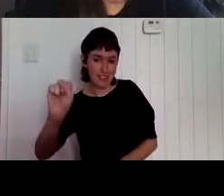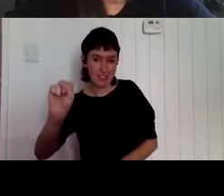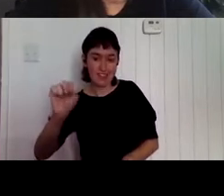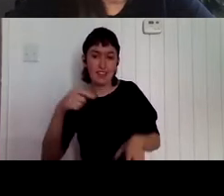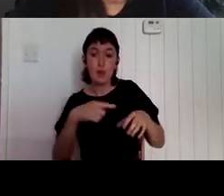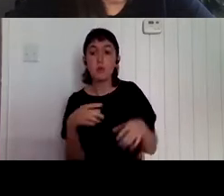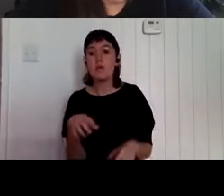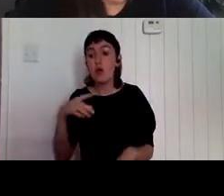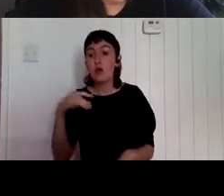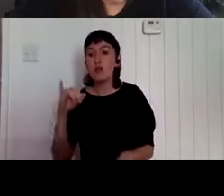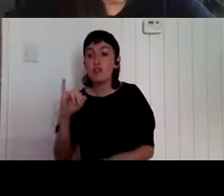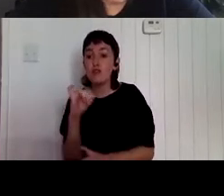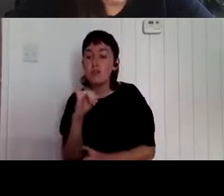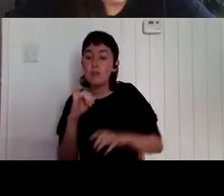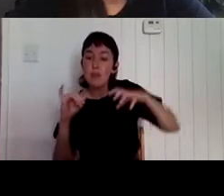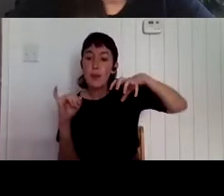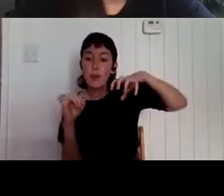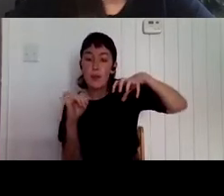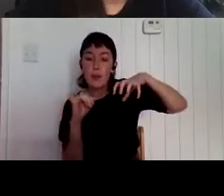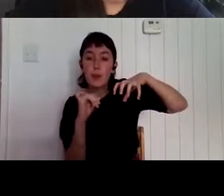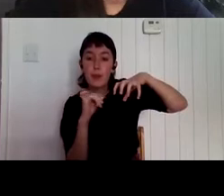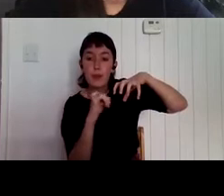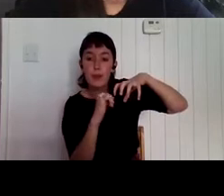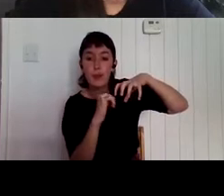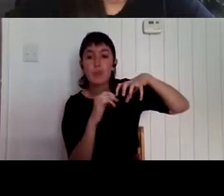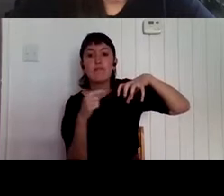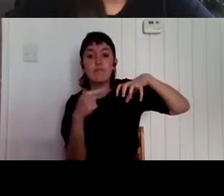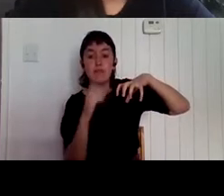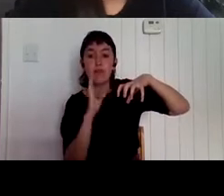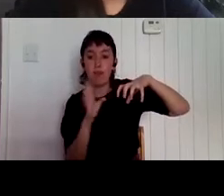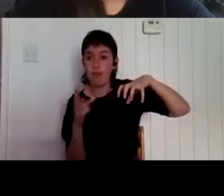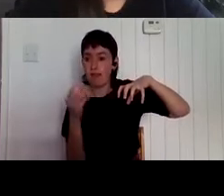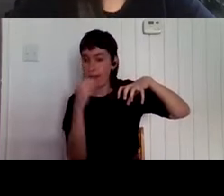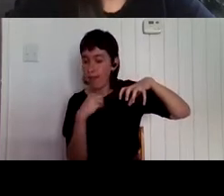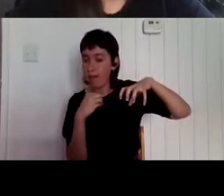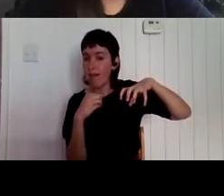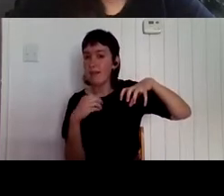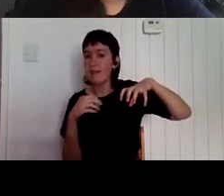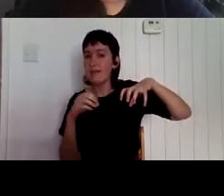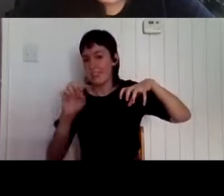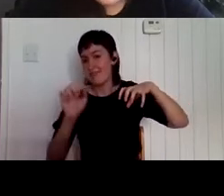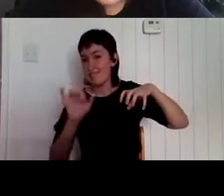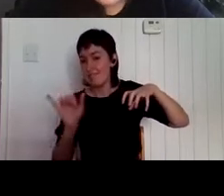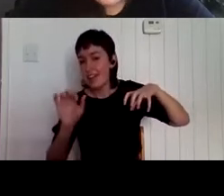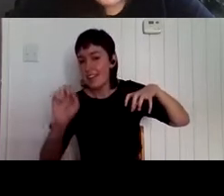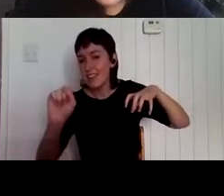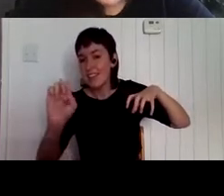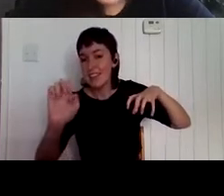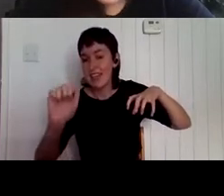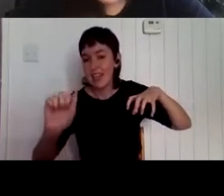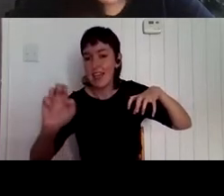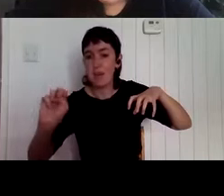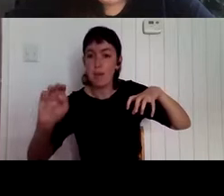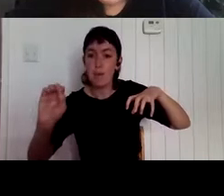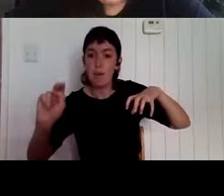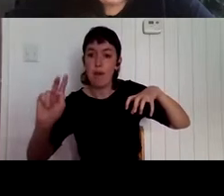in Clidia, they eat brine shrimp, they eat these very tiny shrimp. They're also known as sea monkeys. Um, so if you ever bought them, that's what they eat